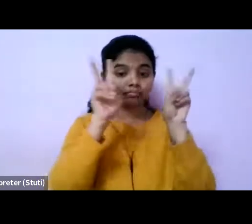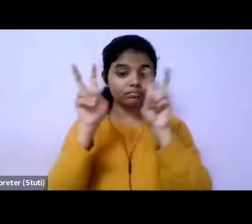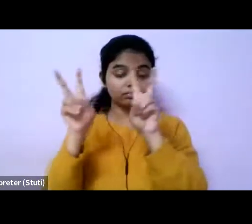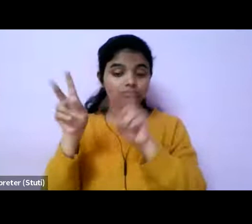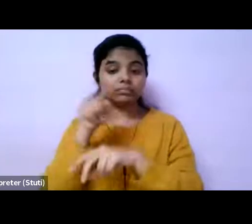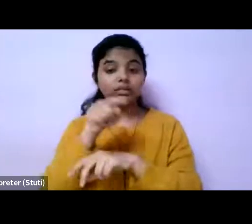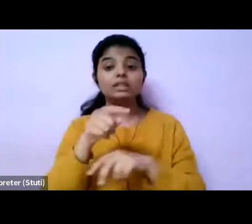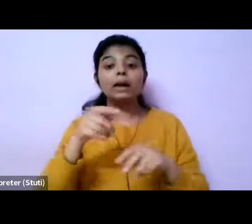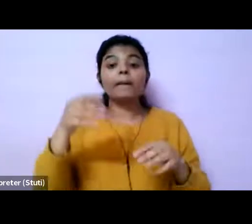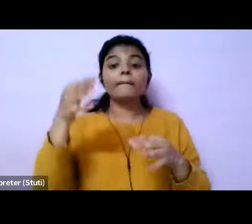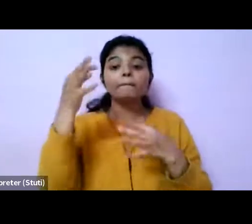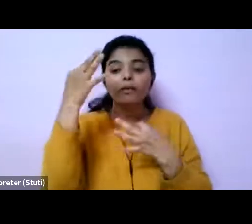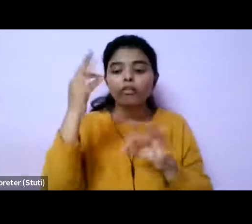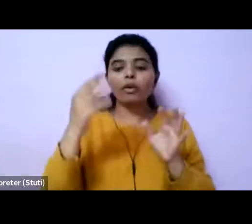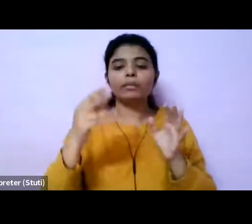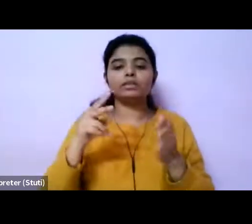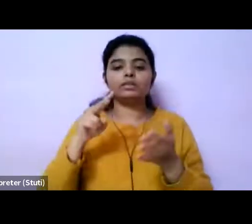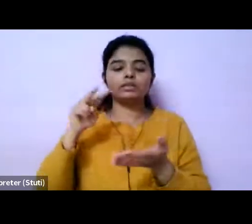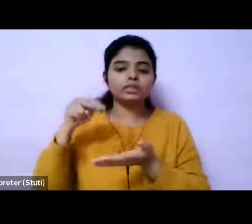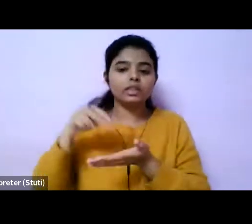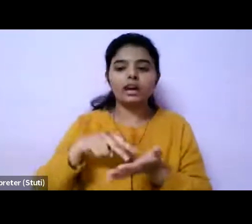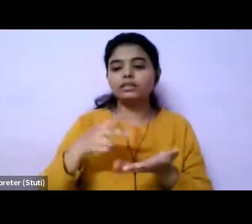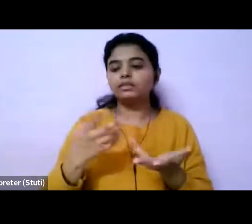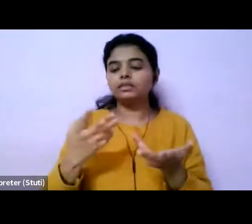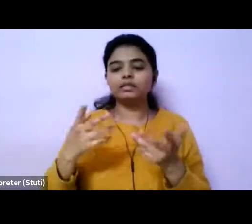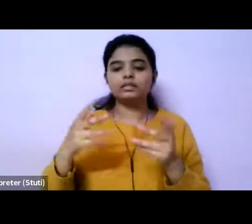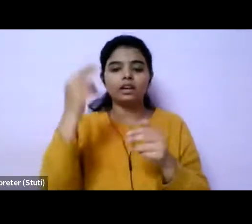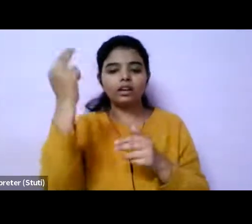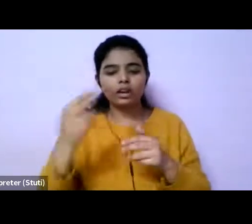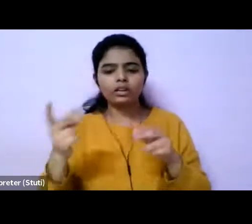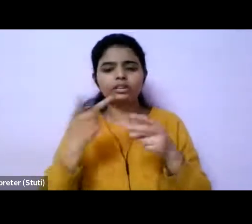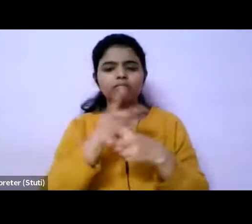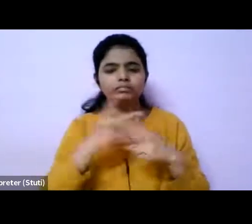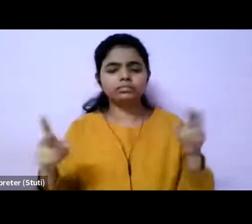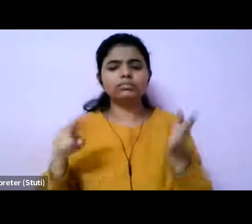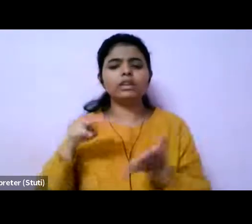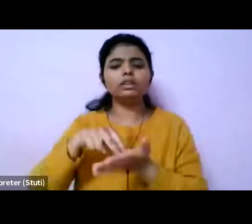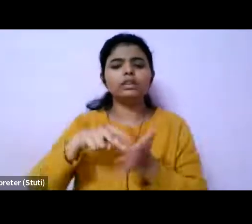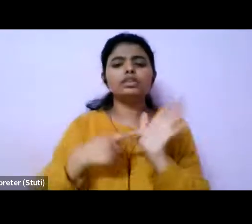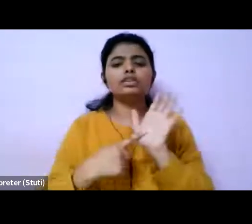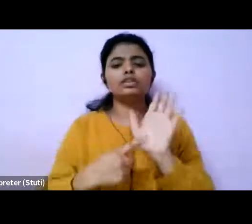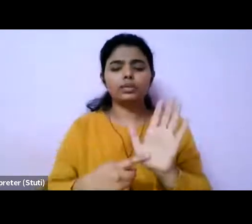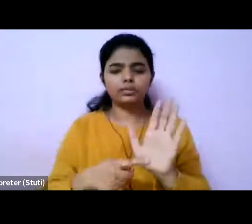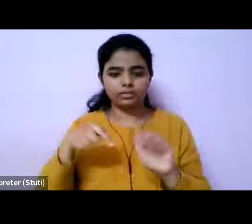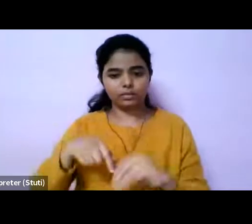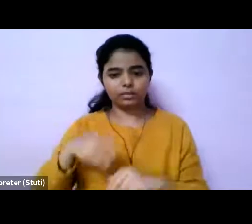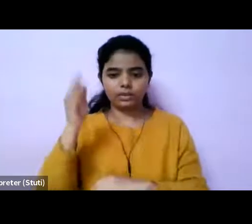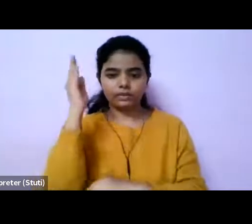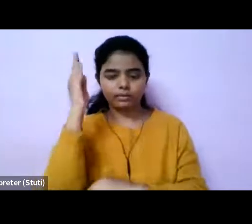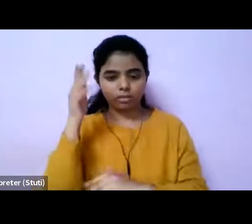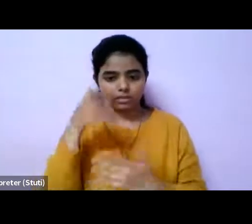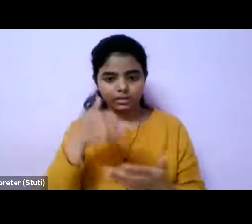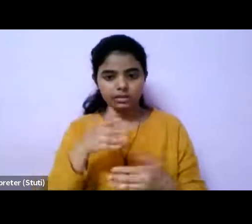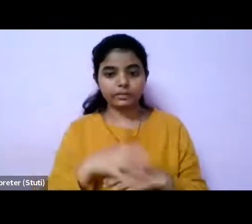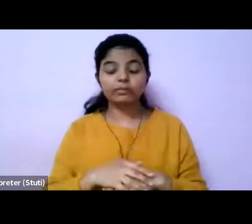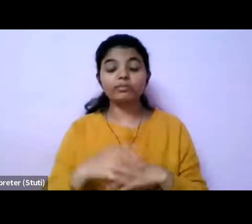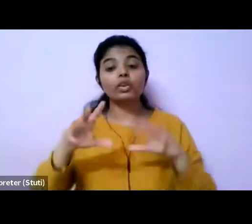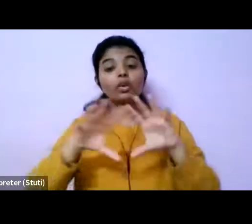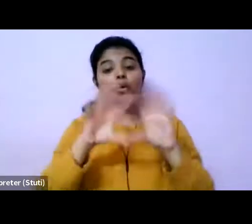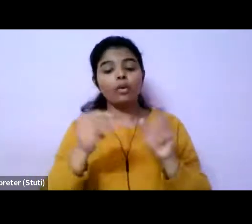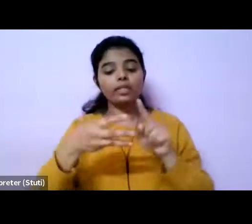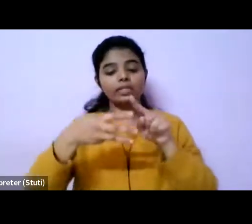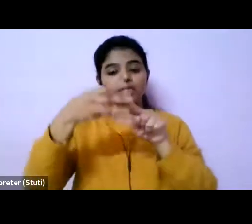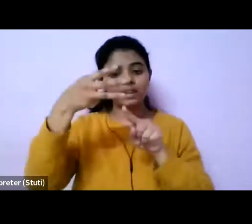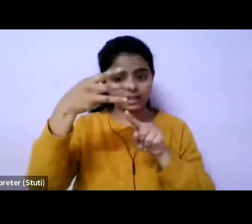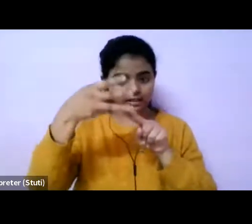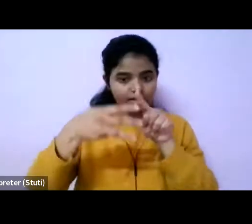about performance, the focus area for today's session, I think we can say that all three presenters,